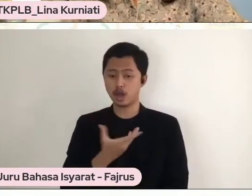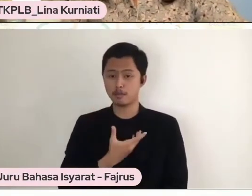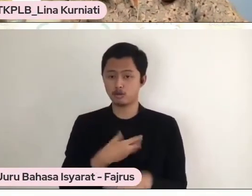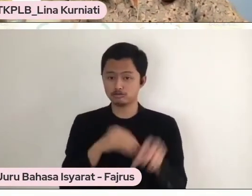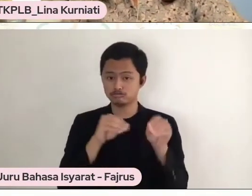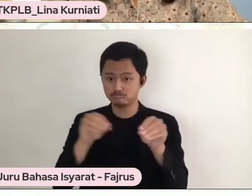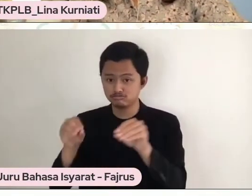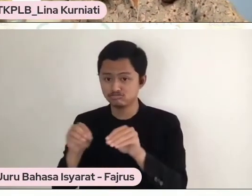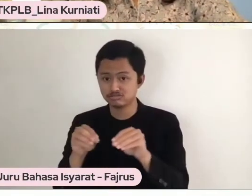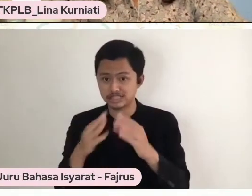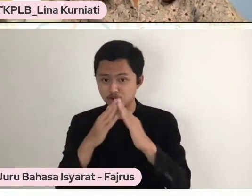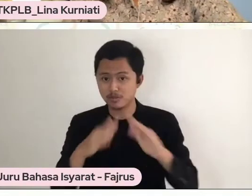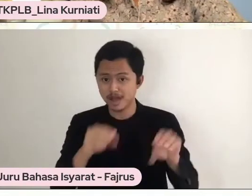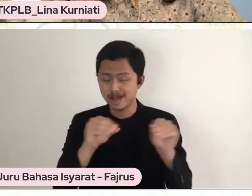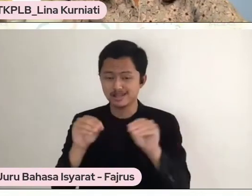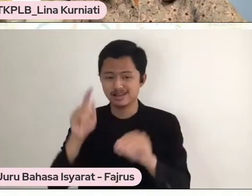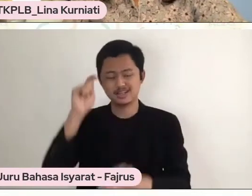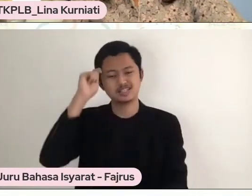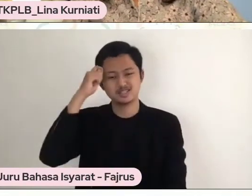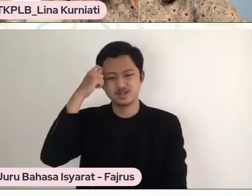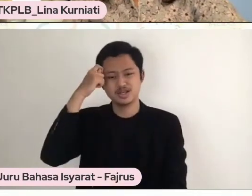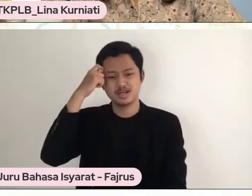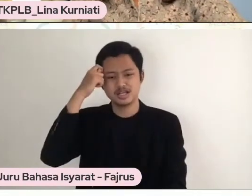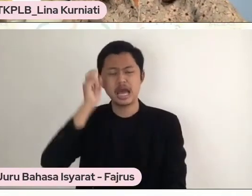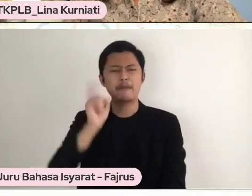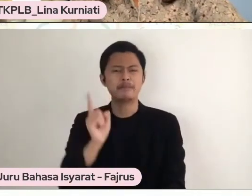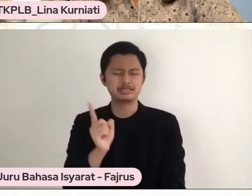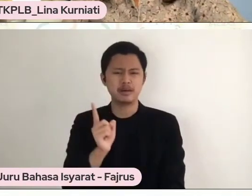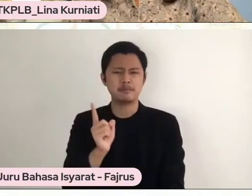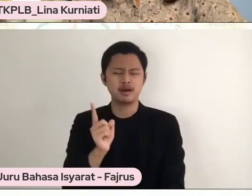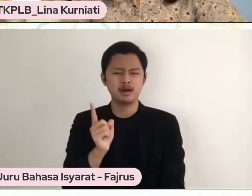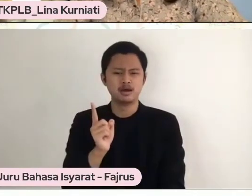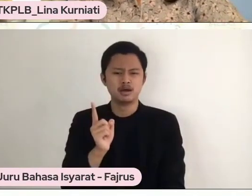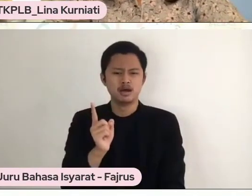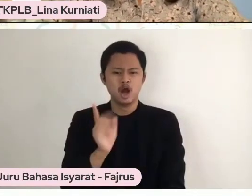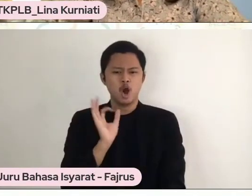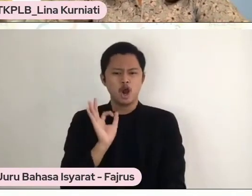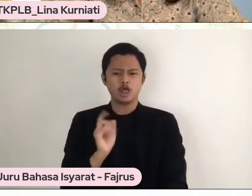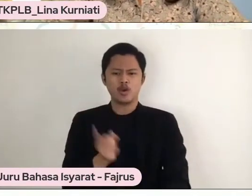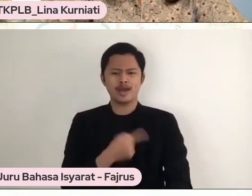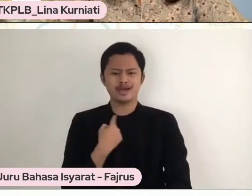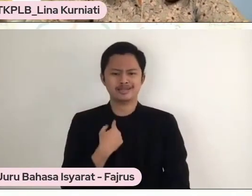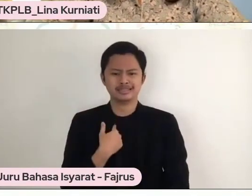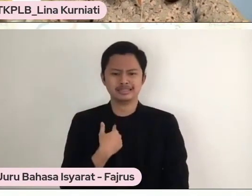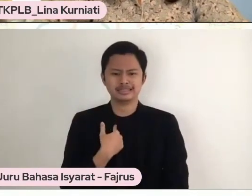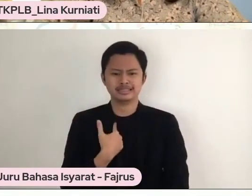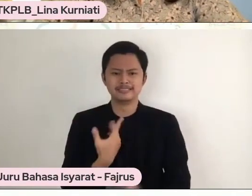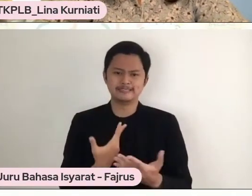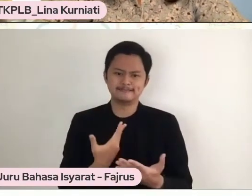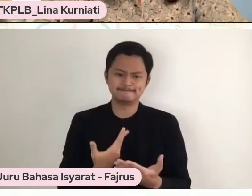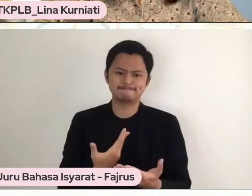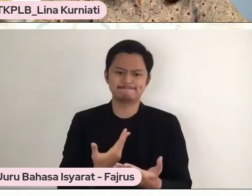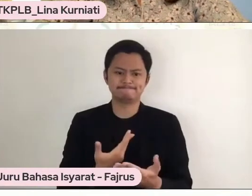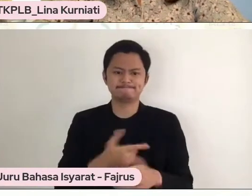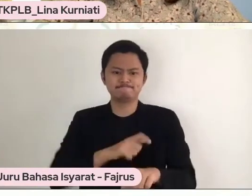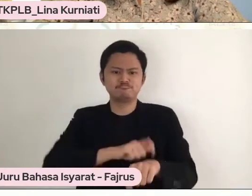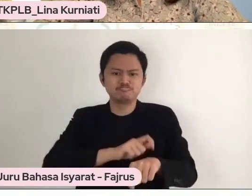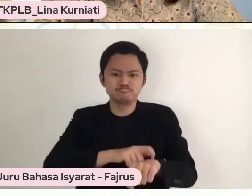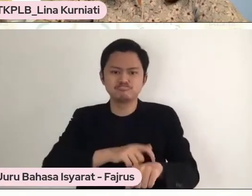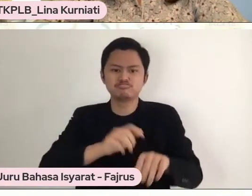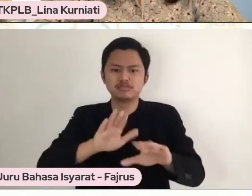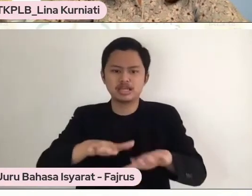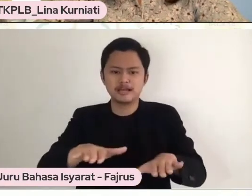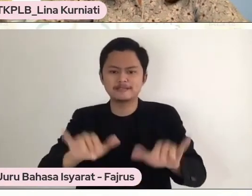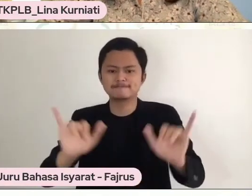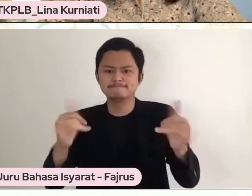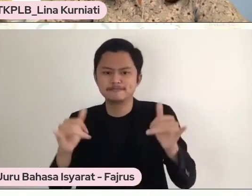at home is they don't have too much time to play with their child or to